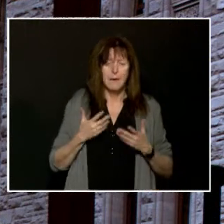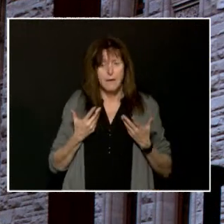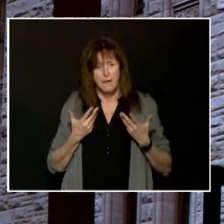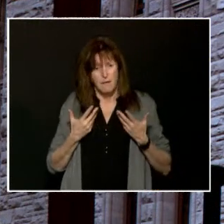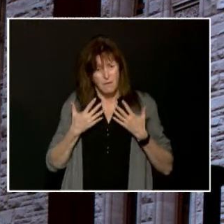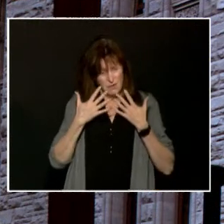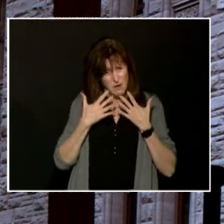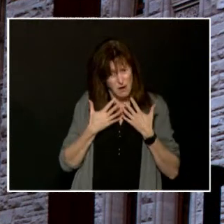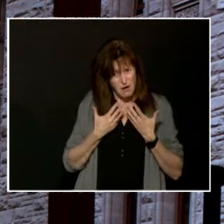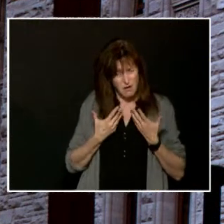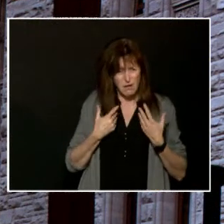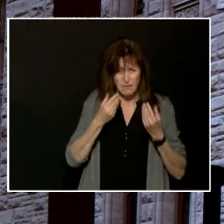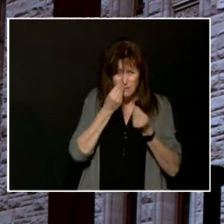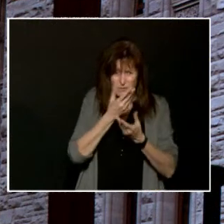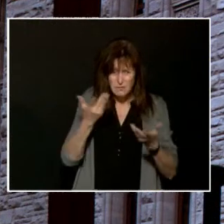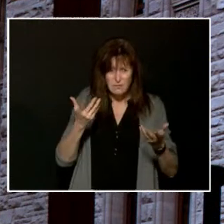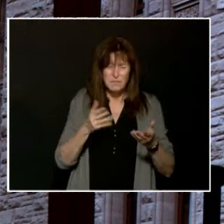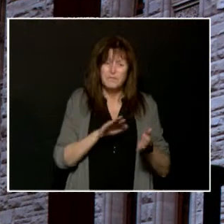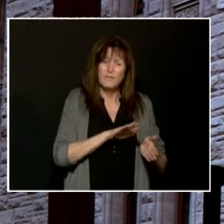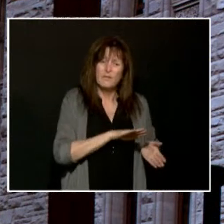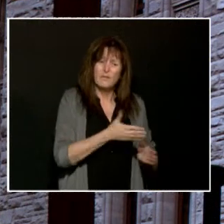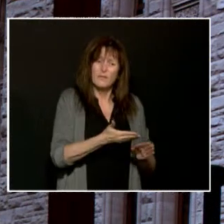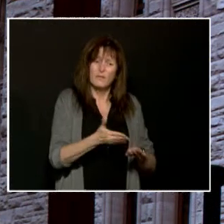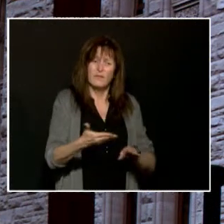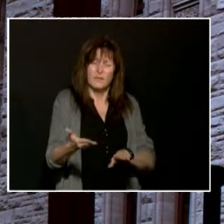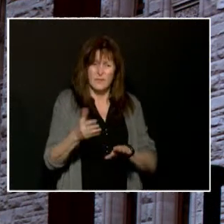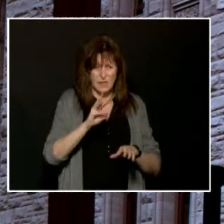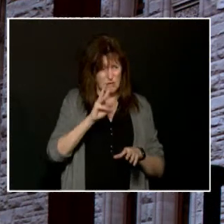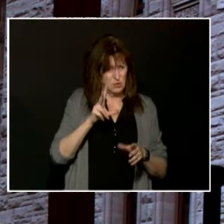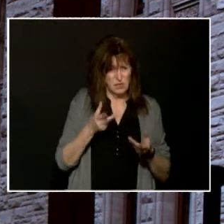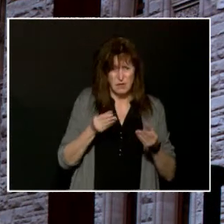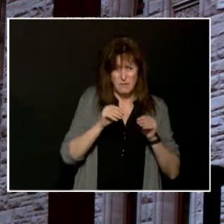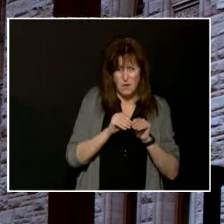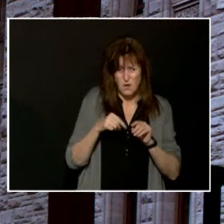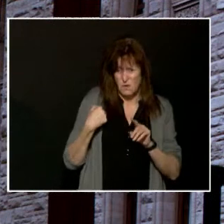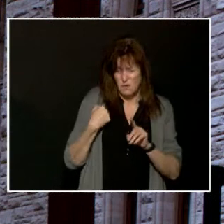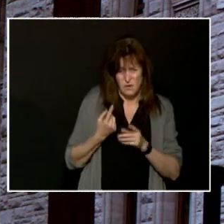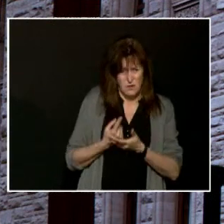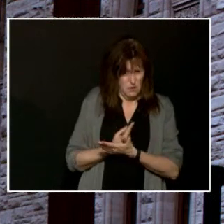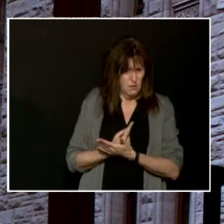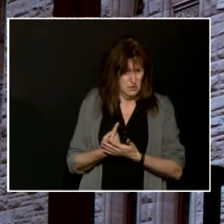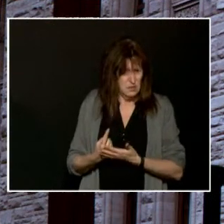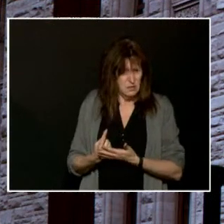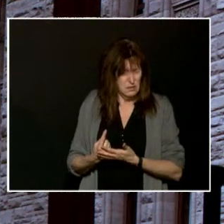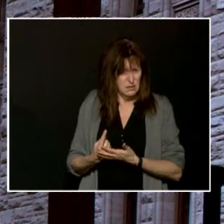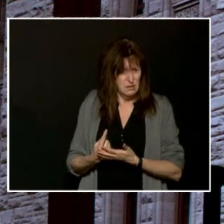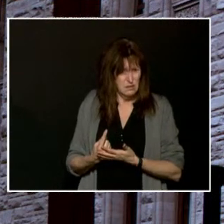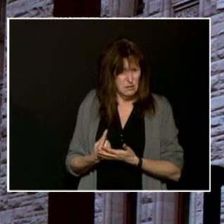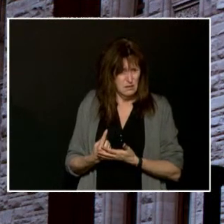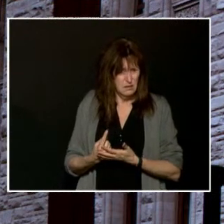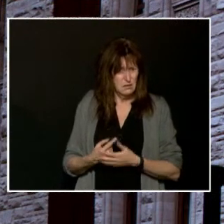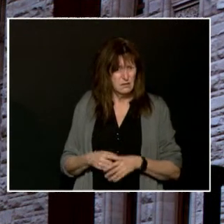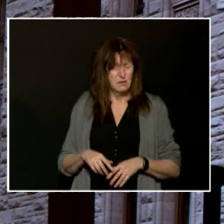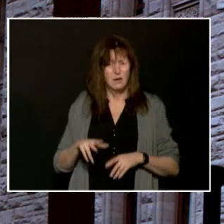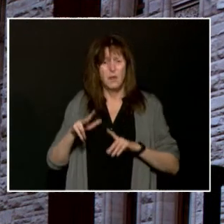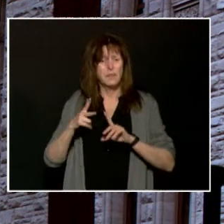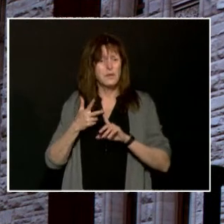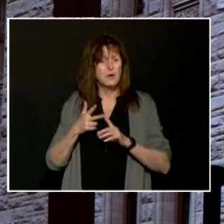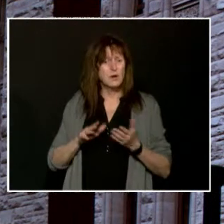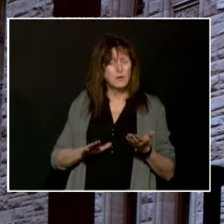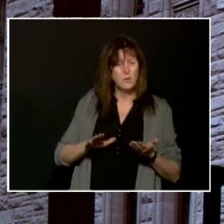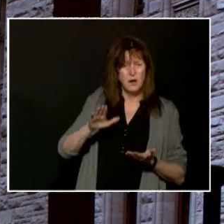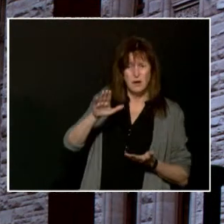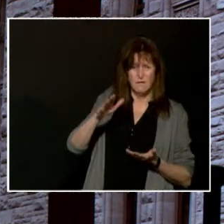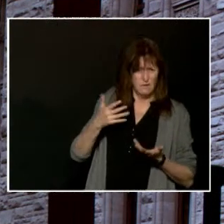additional 63 deaths since Monday's last report. So this pandemic, this third wave, is not without its sad